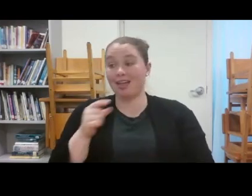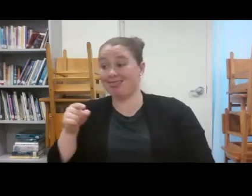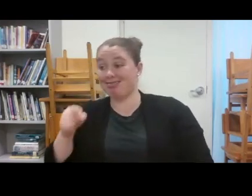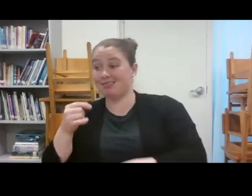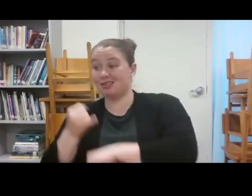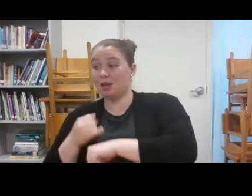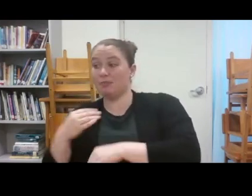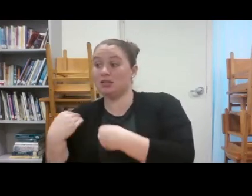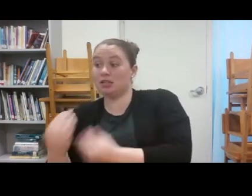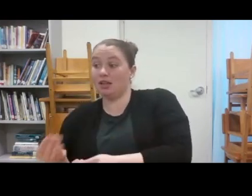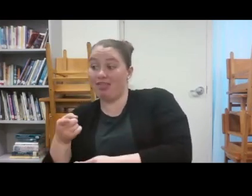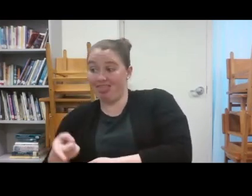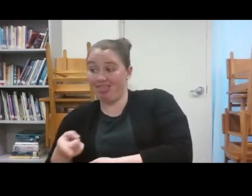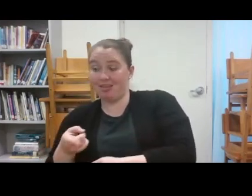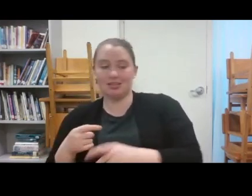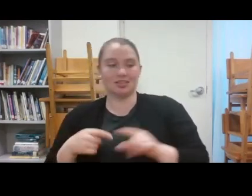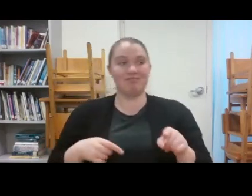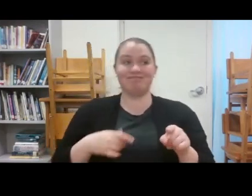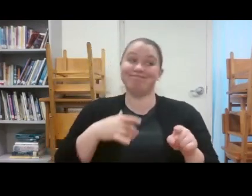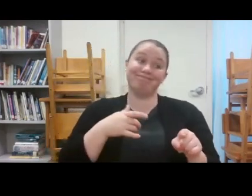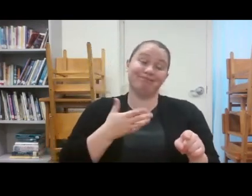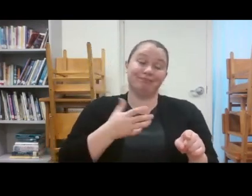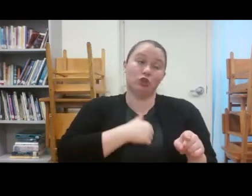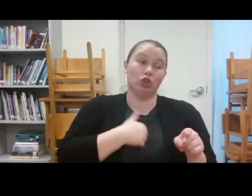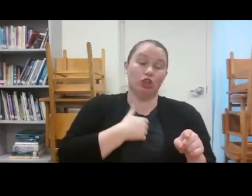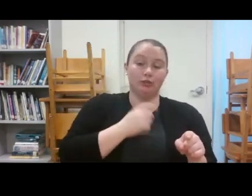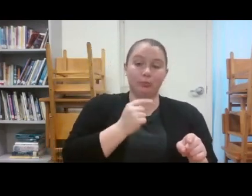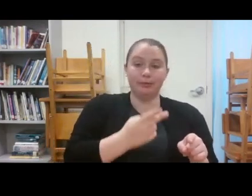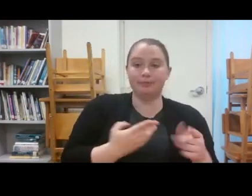campus gets this. And okay, thank you.